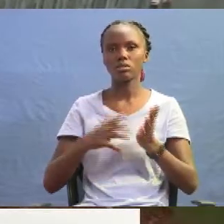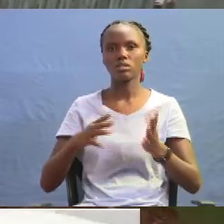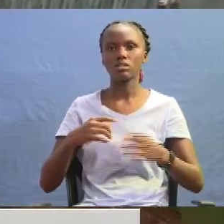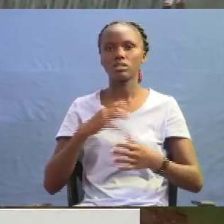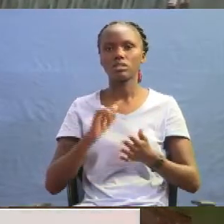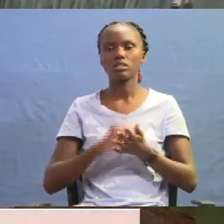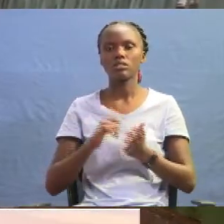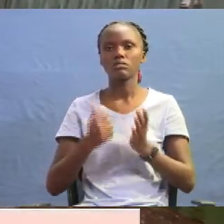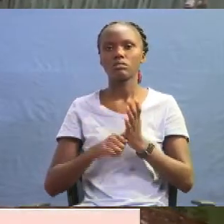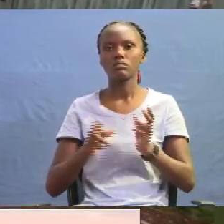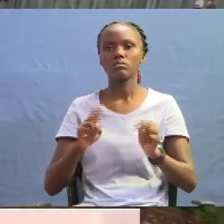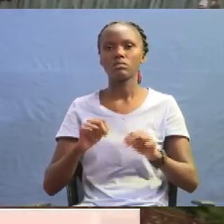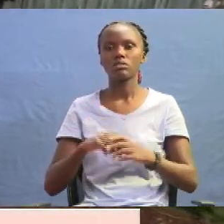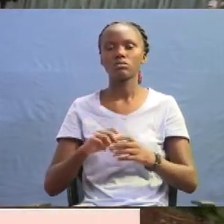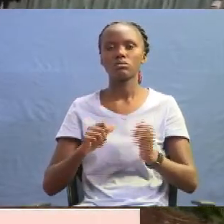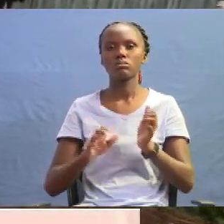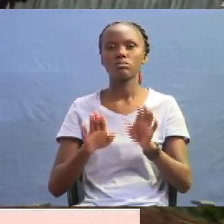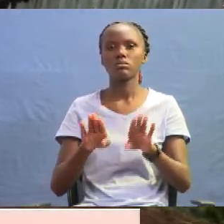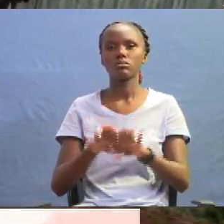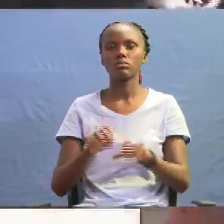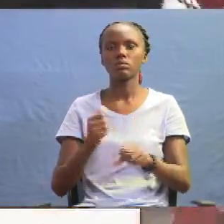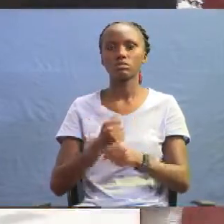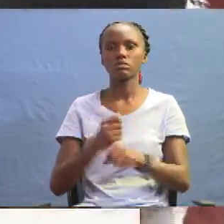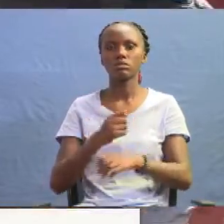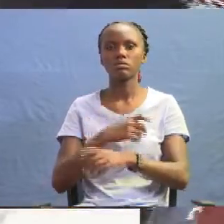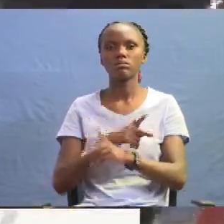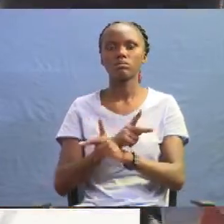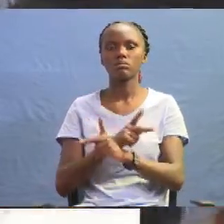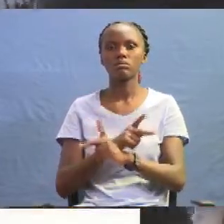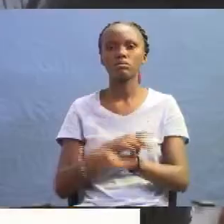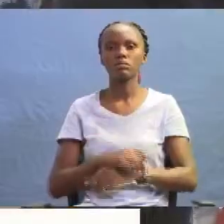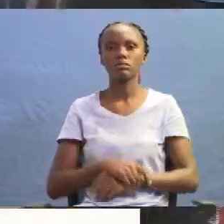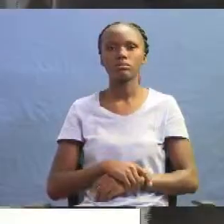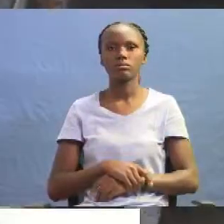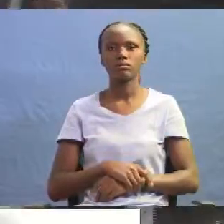manipulated a football match to prevent the school from advancing.